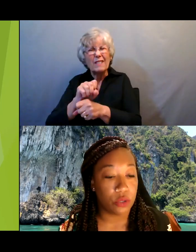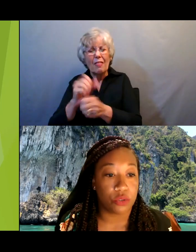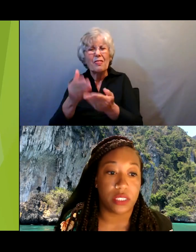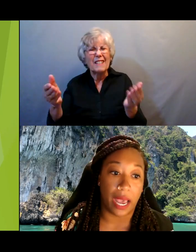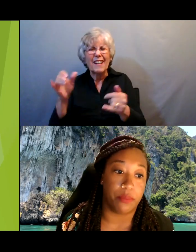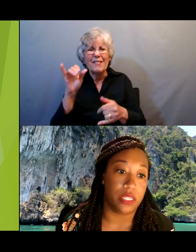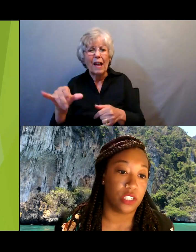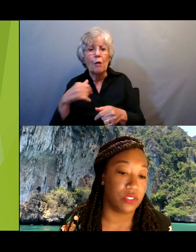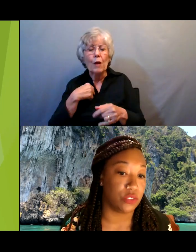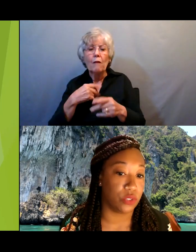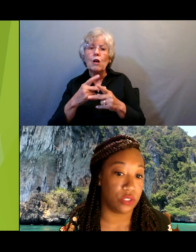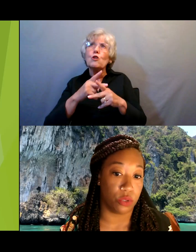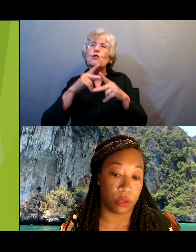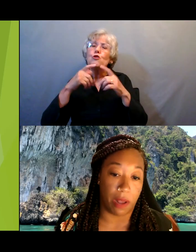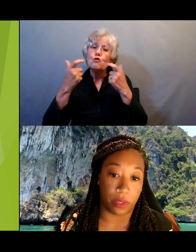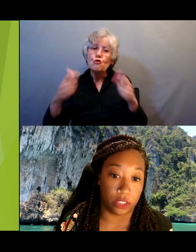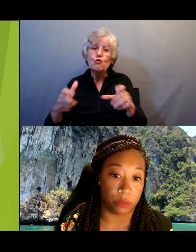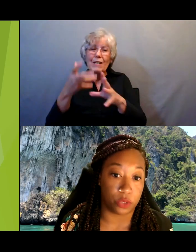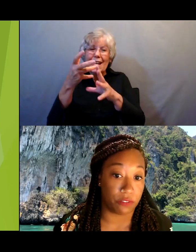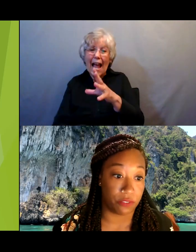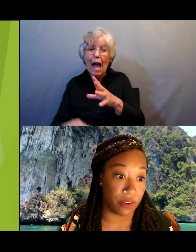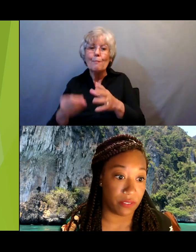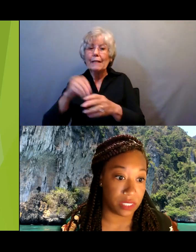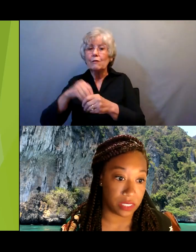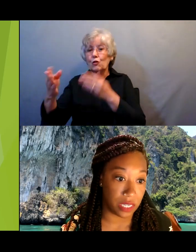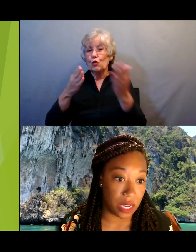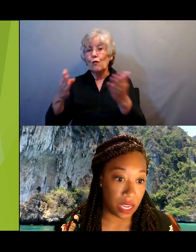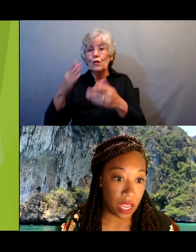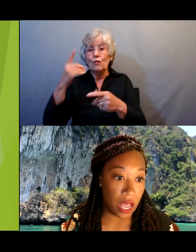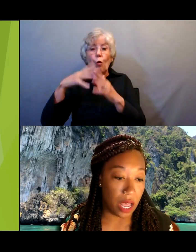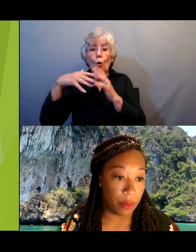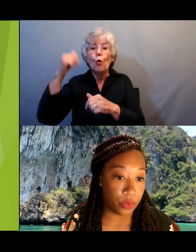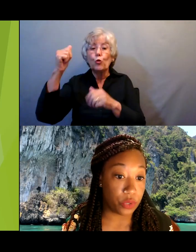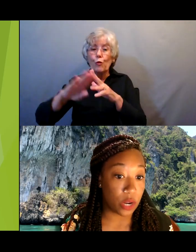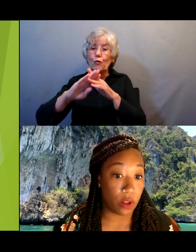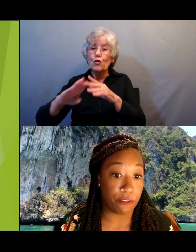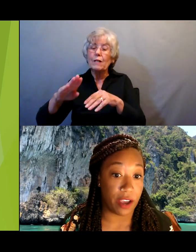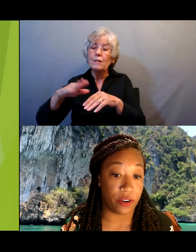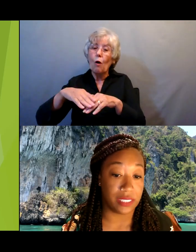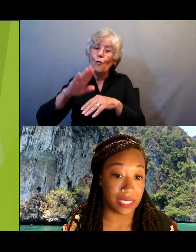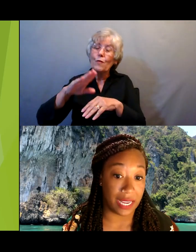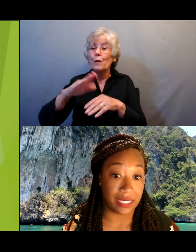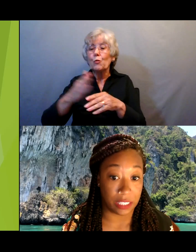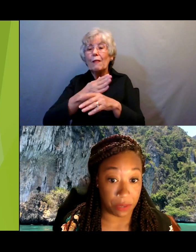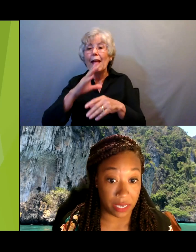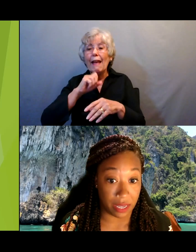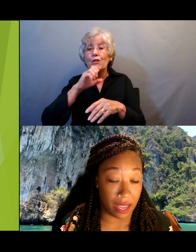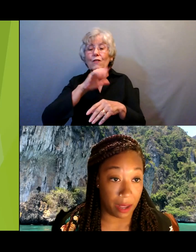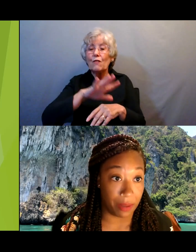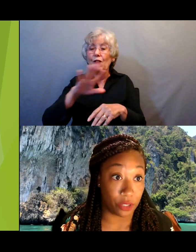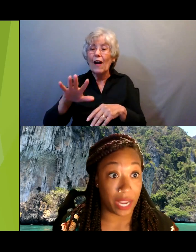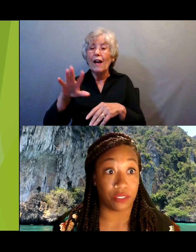a huge gap in services for this older population between 55 and 60 who do not qualify for SSI and